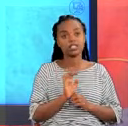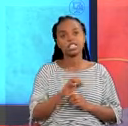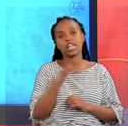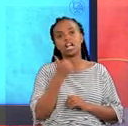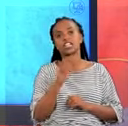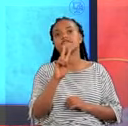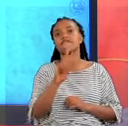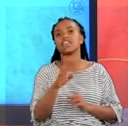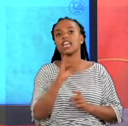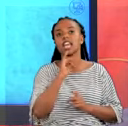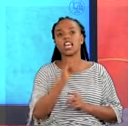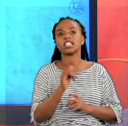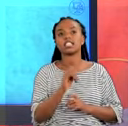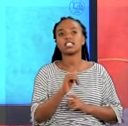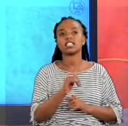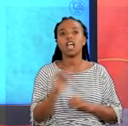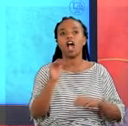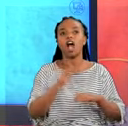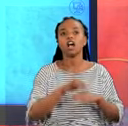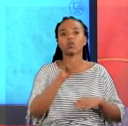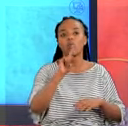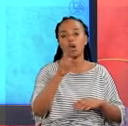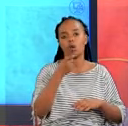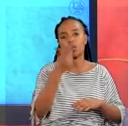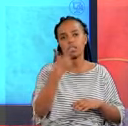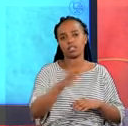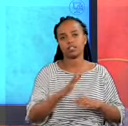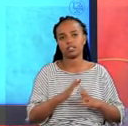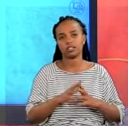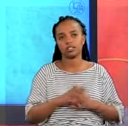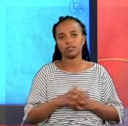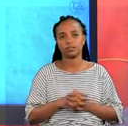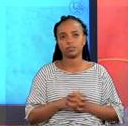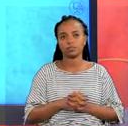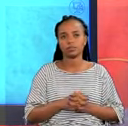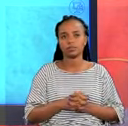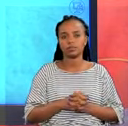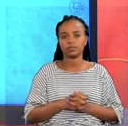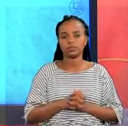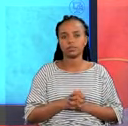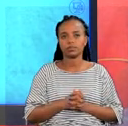The other vertex here it is at 1, 13. This point is